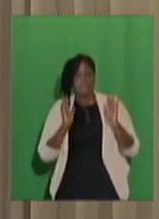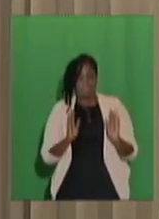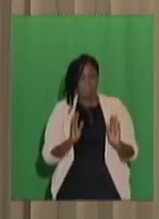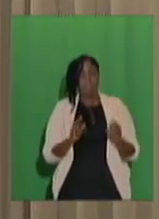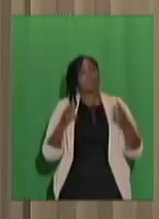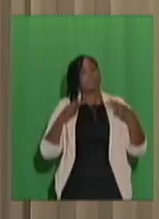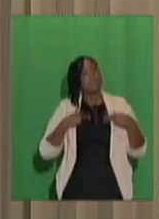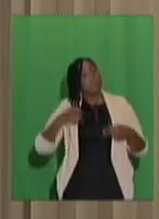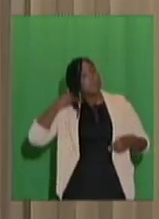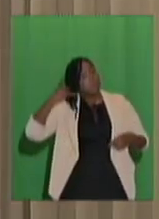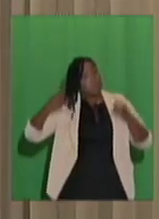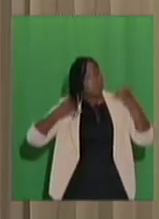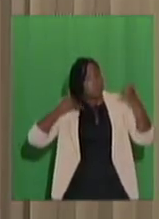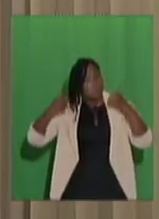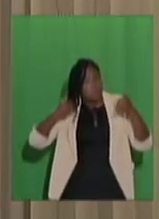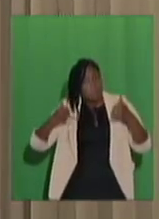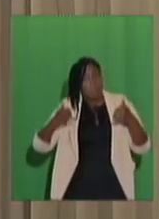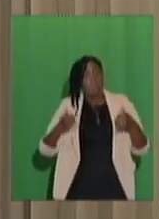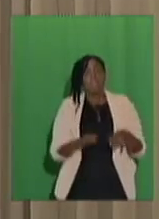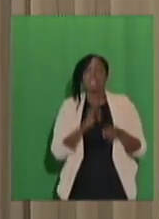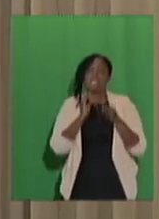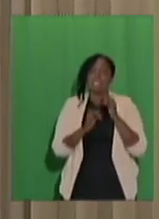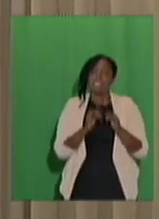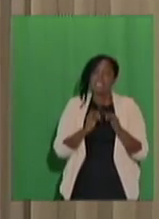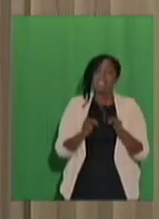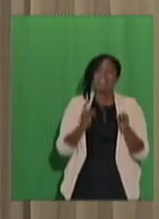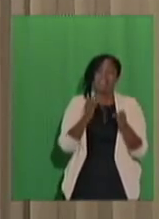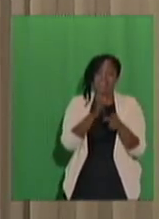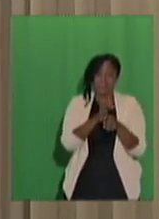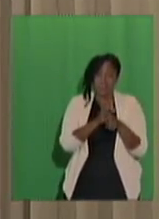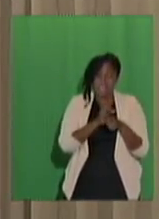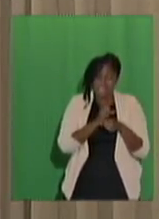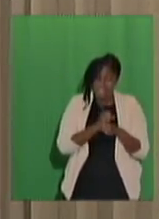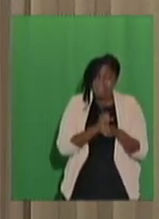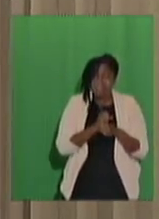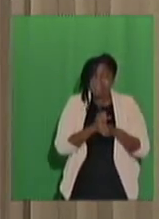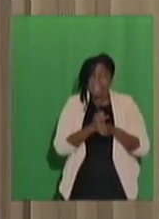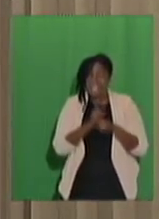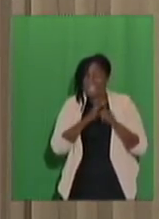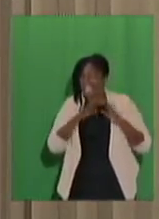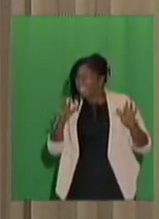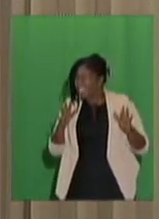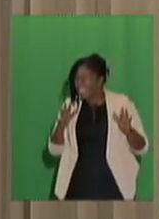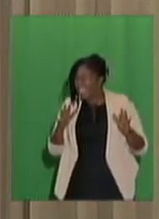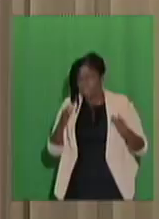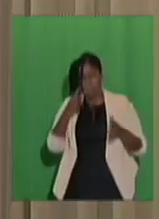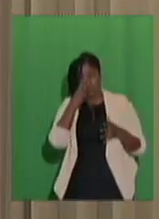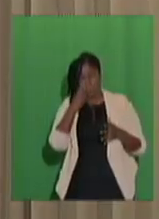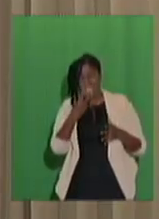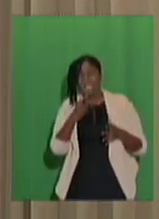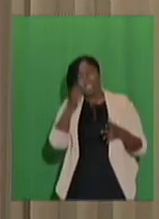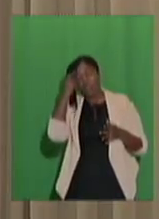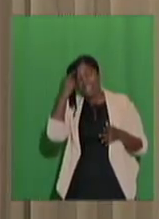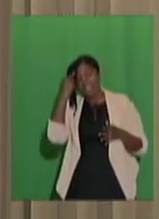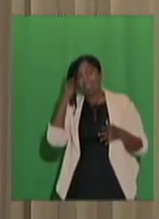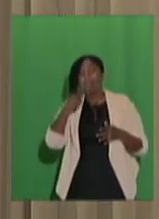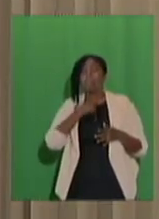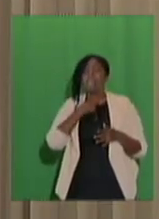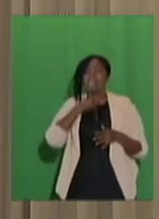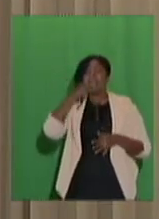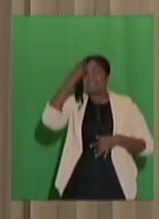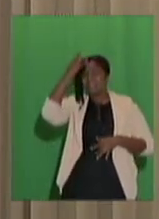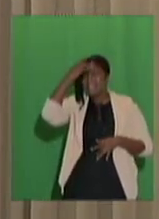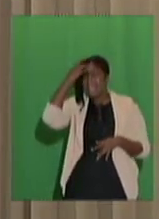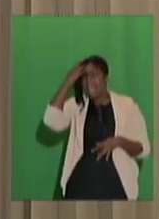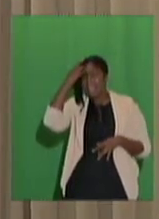facility, we are telling people, once you get symptoms and you think you're at risk, please either call in or present, especially if you're in the high-risk group,